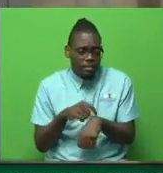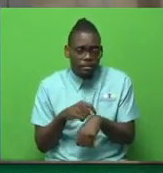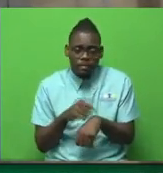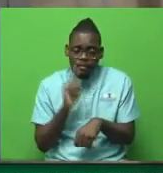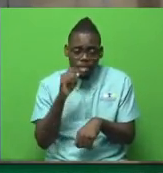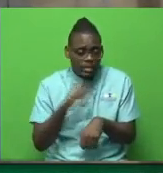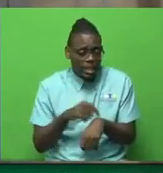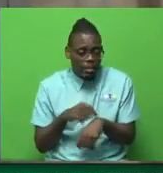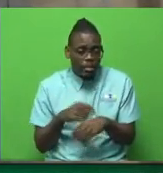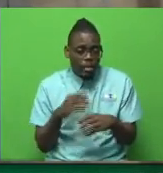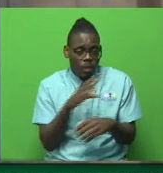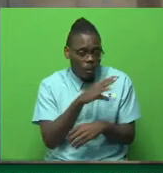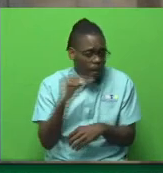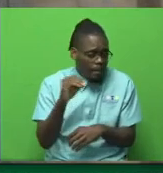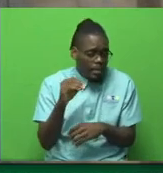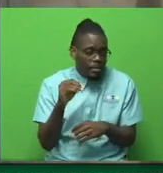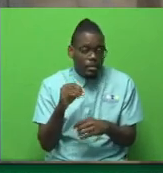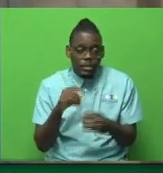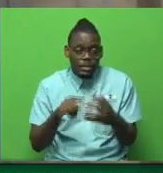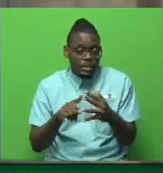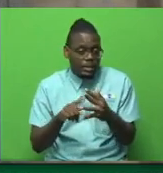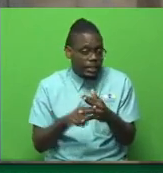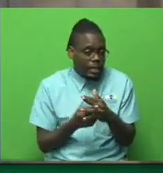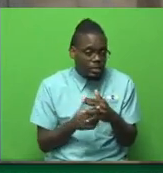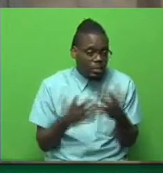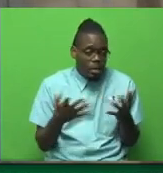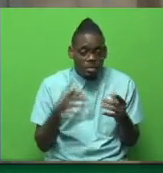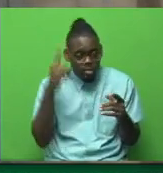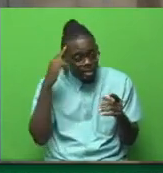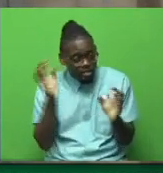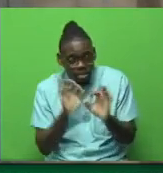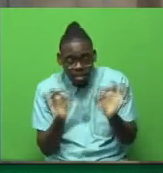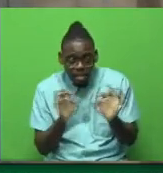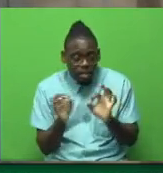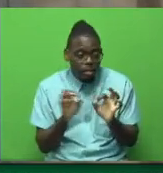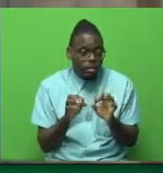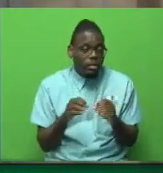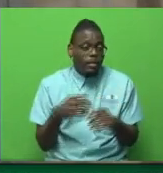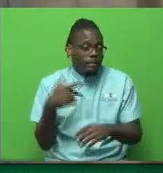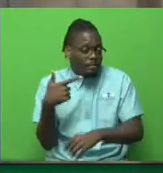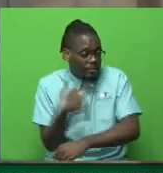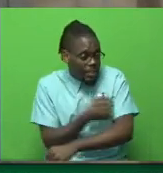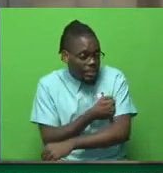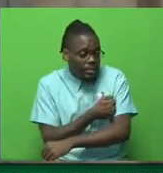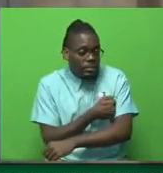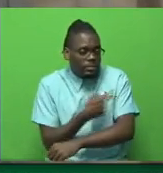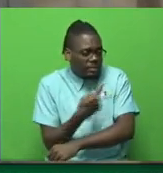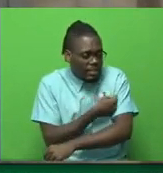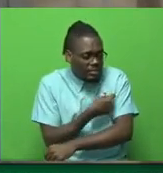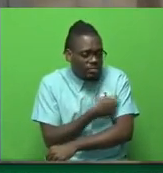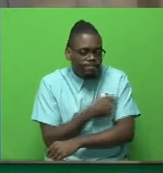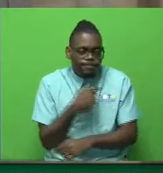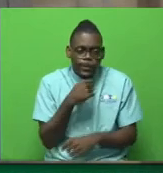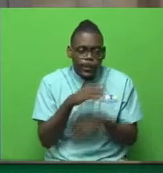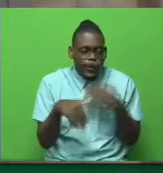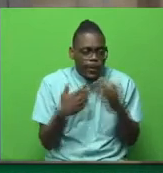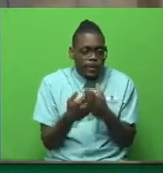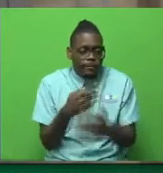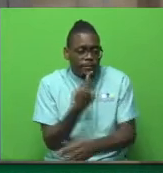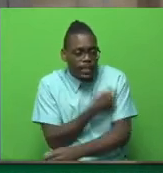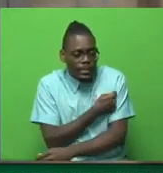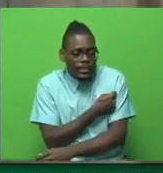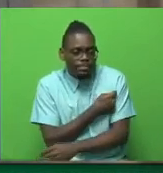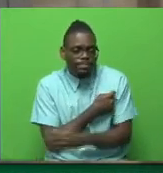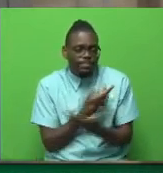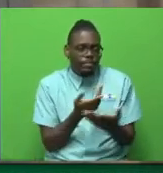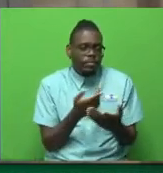started started from scratch to produce these vaccines are not all vaccines made it to the marketplace and some that did